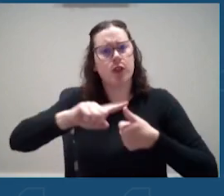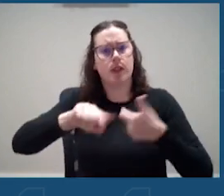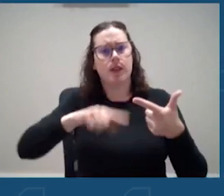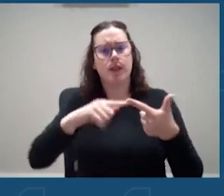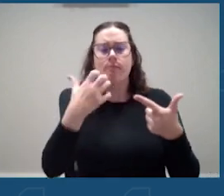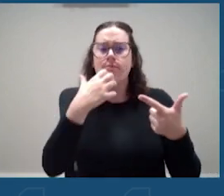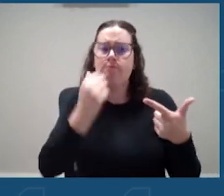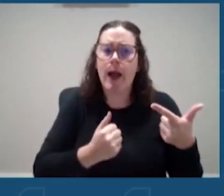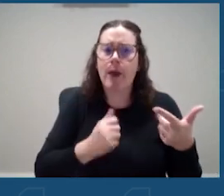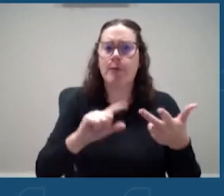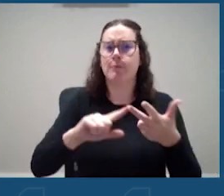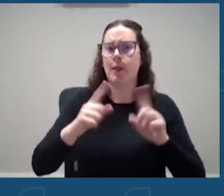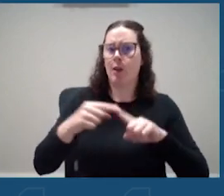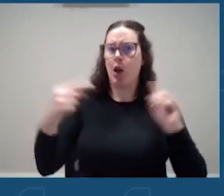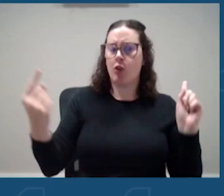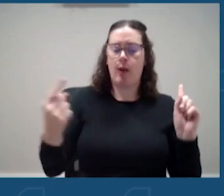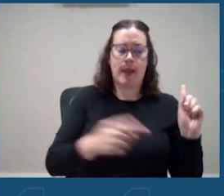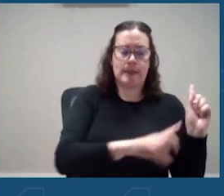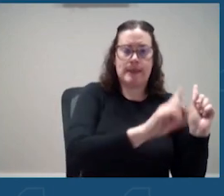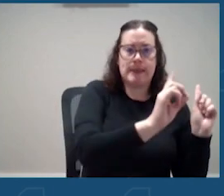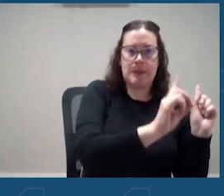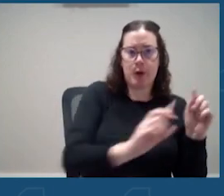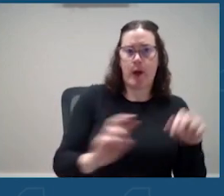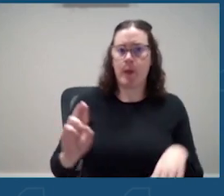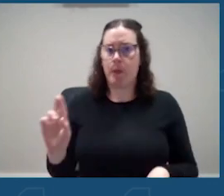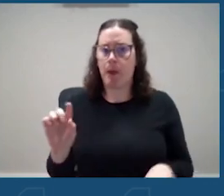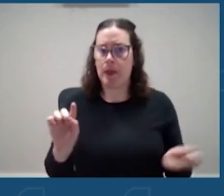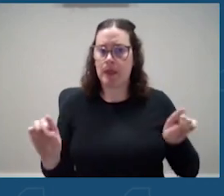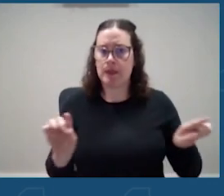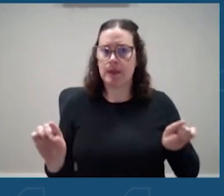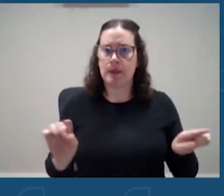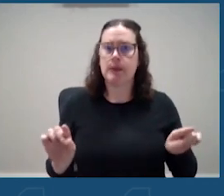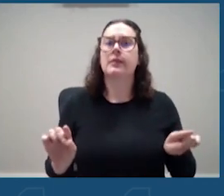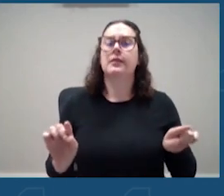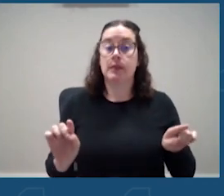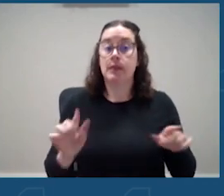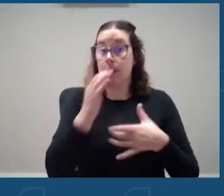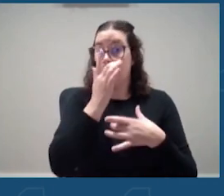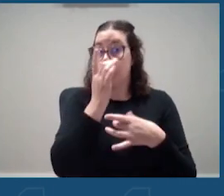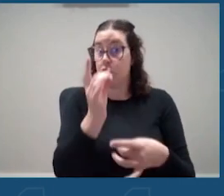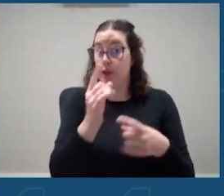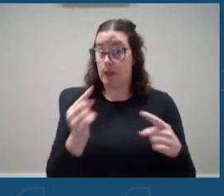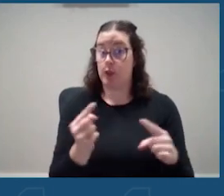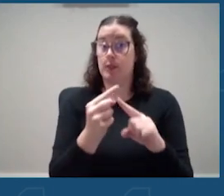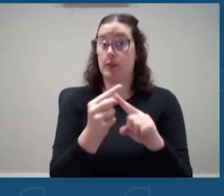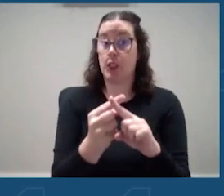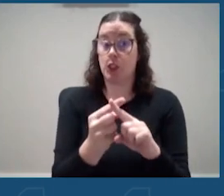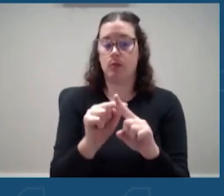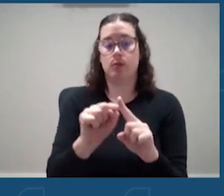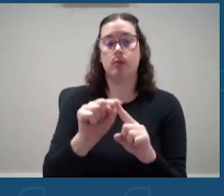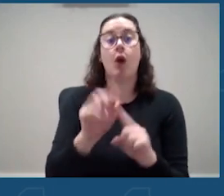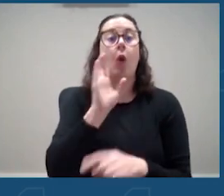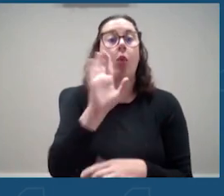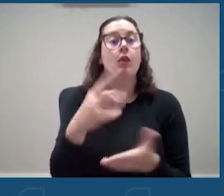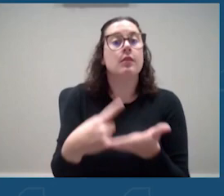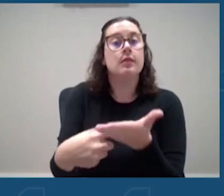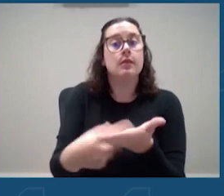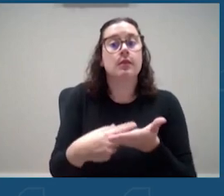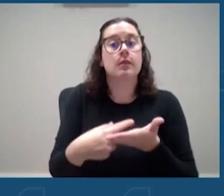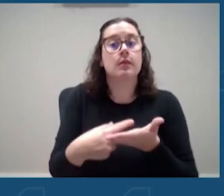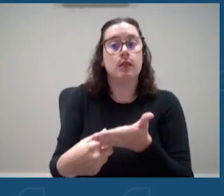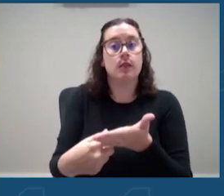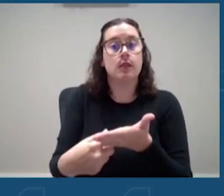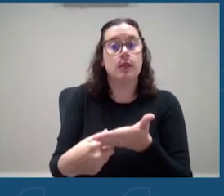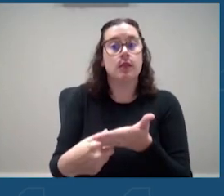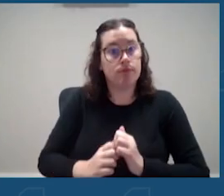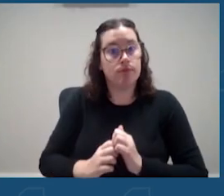contrast between the Democrats and the Republican Party. Interesting also intersection, the fact that we are talking about an insurrection that